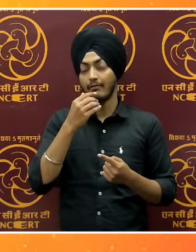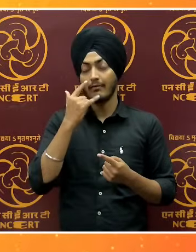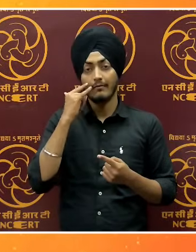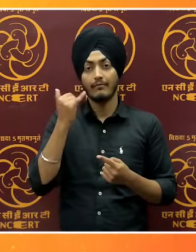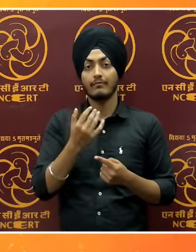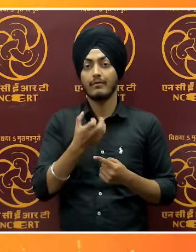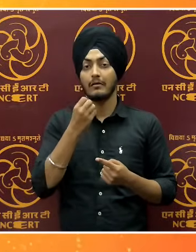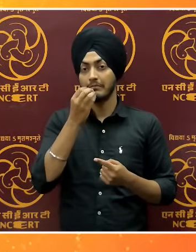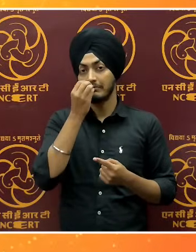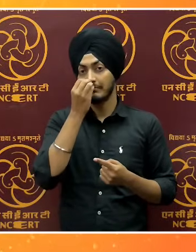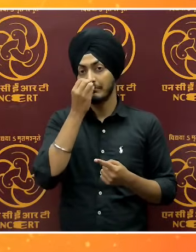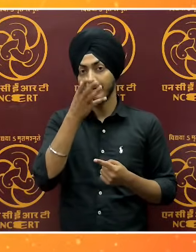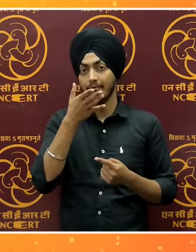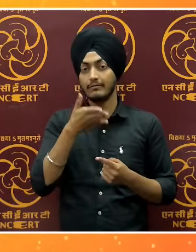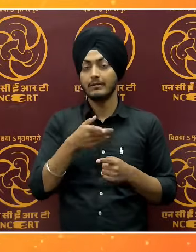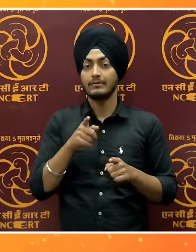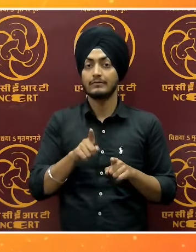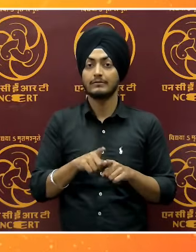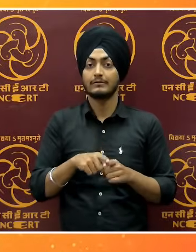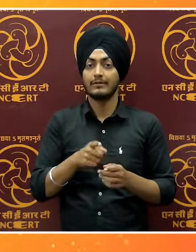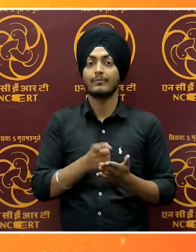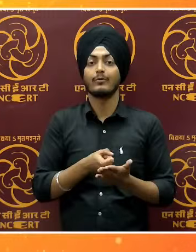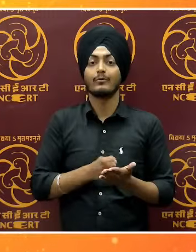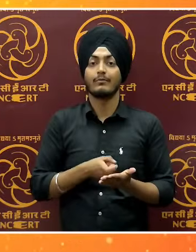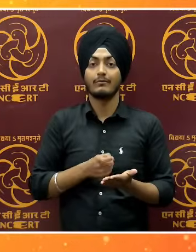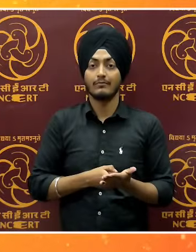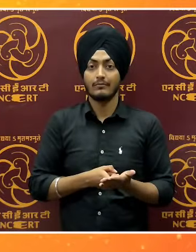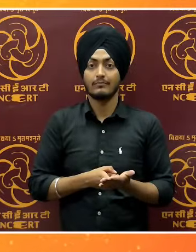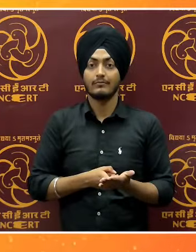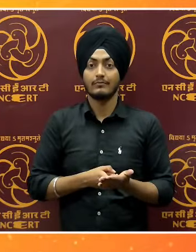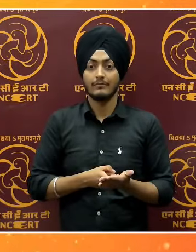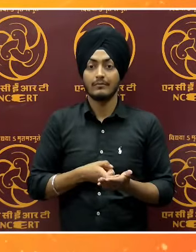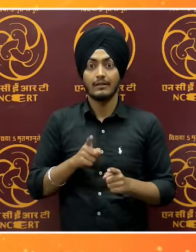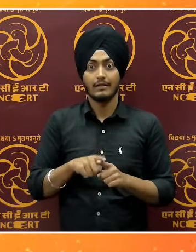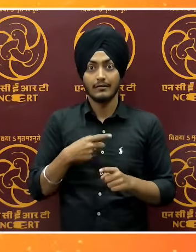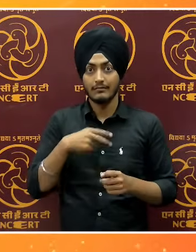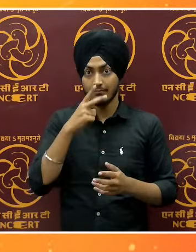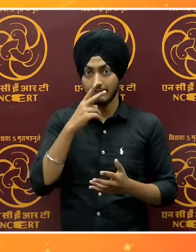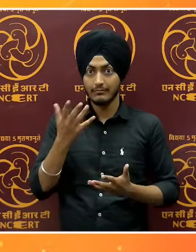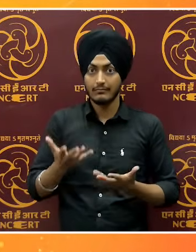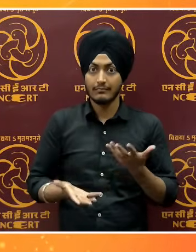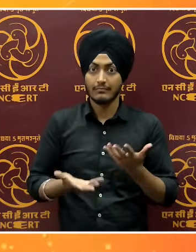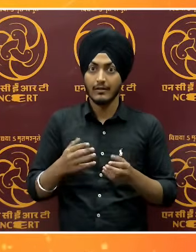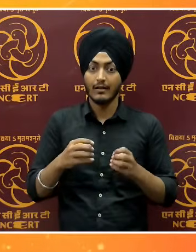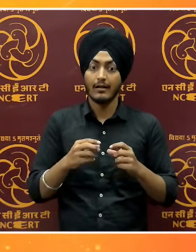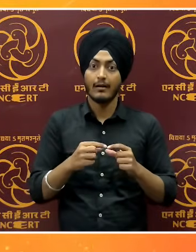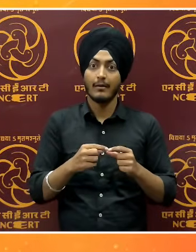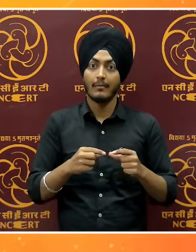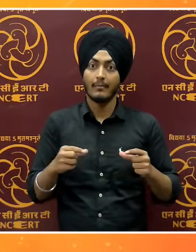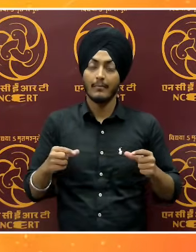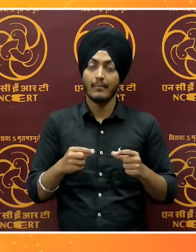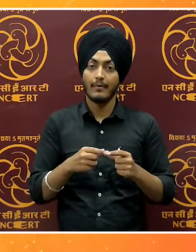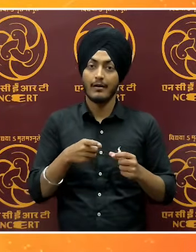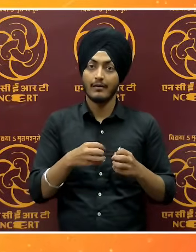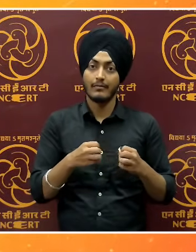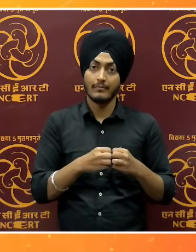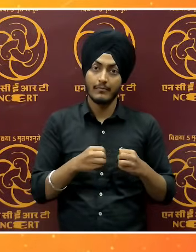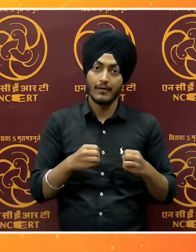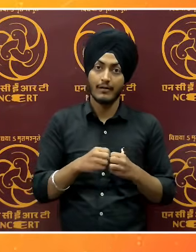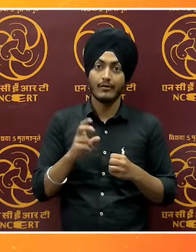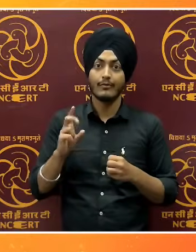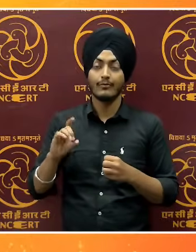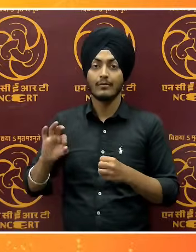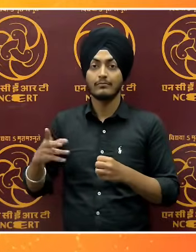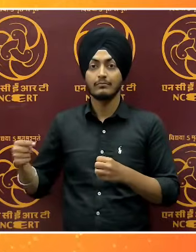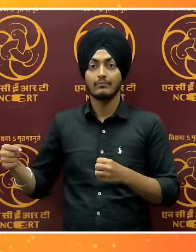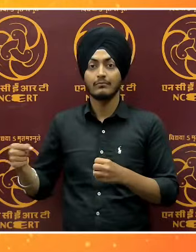this method. So this is the comparison between bar magnet and a straight conductor. For bar